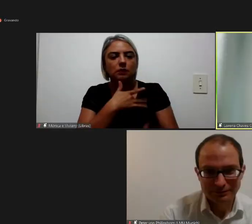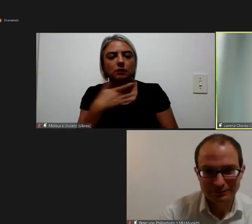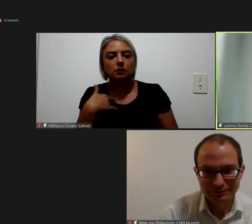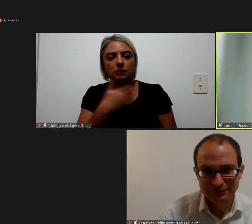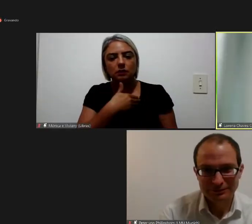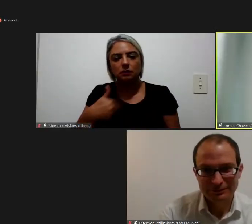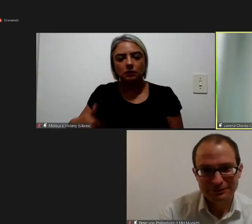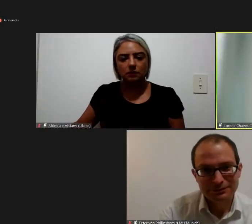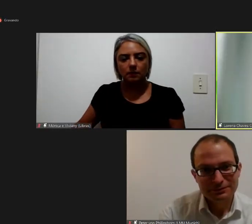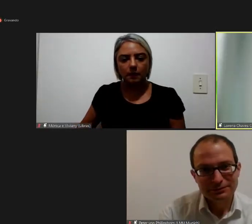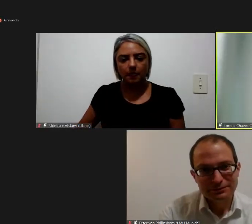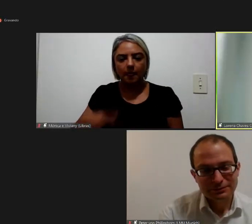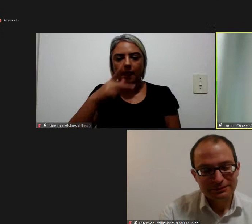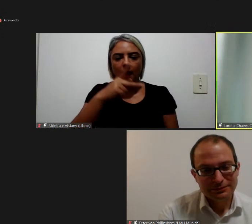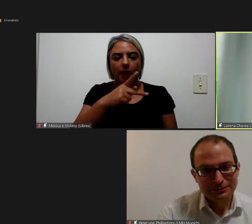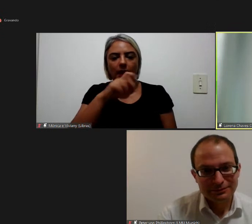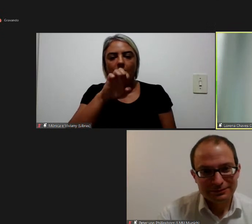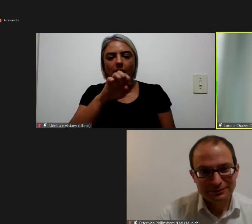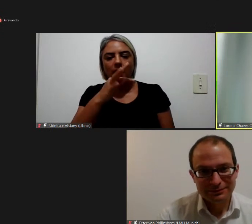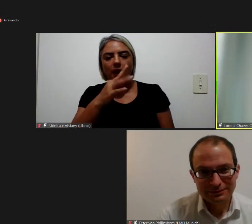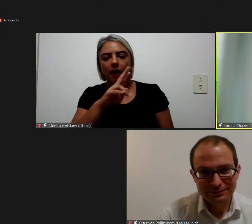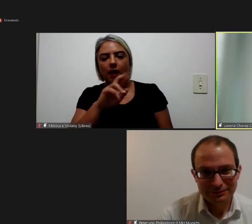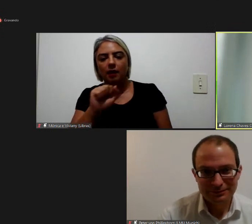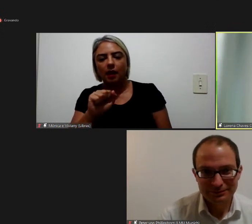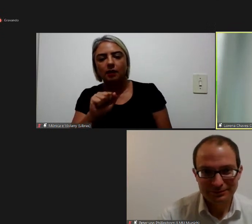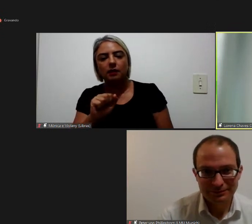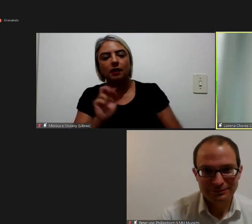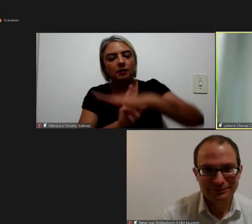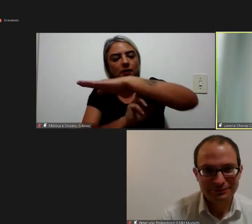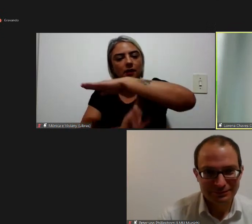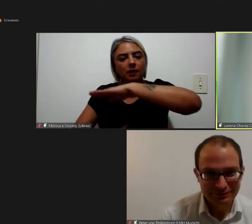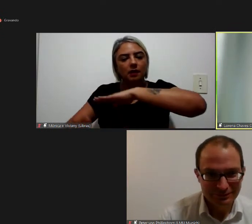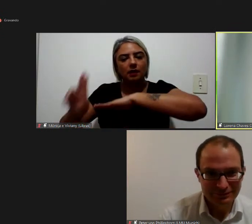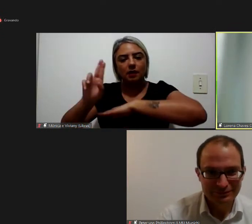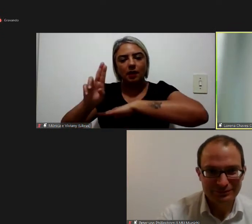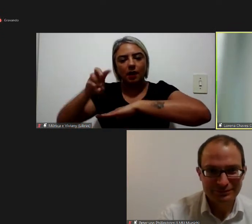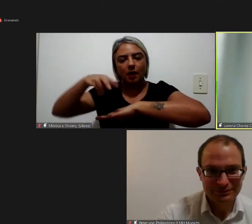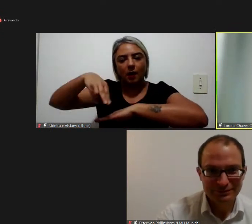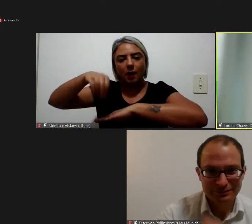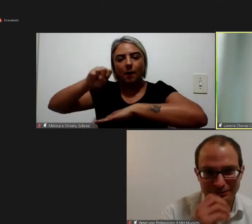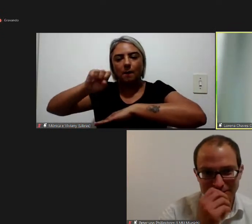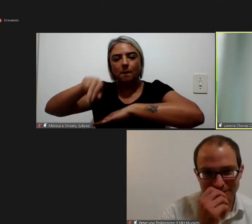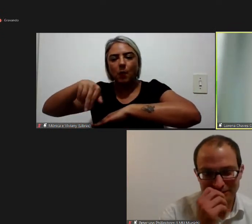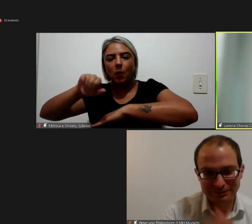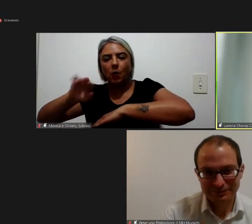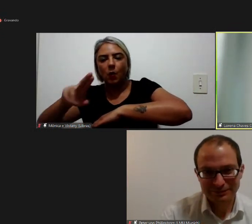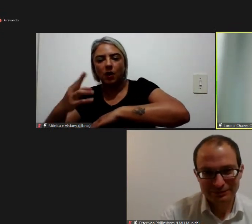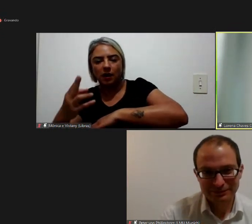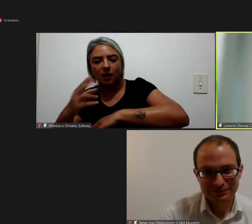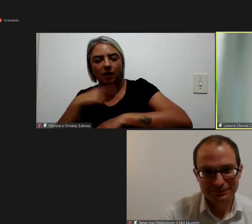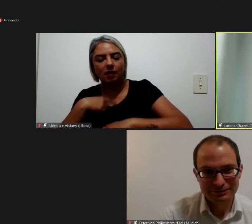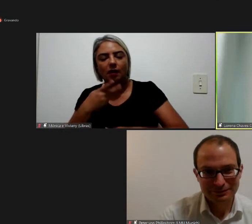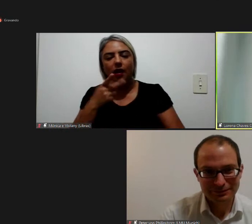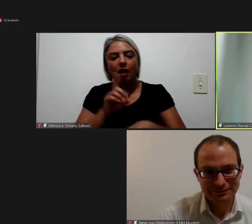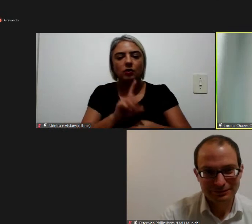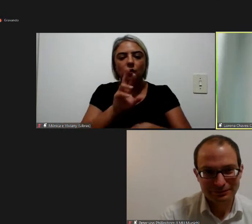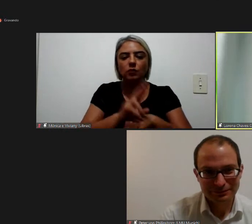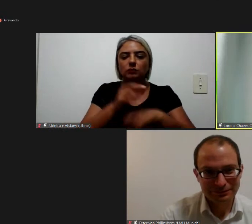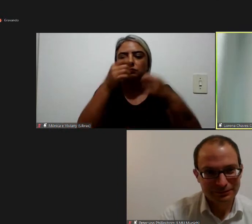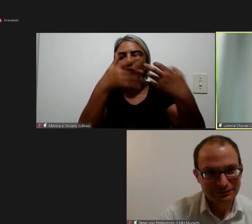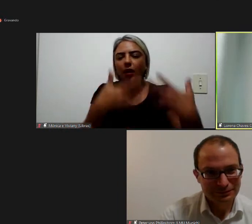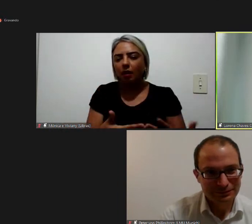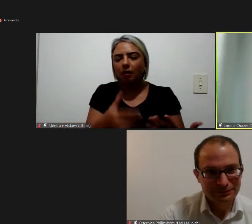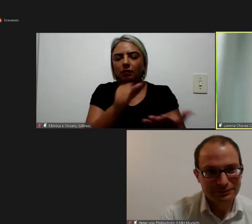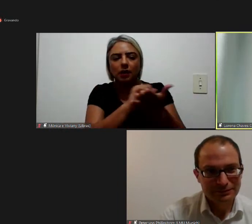biometry and epidemiology of the public school, Peter Kofter of the Munich University. Dr.